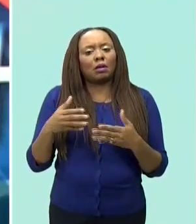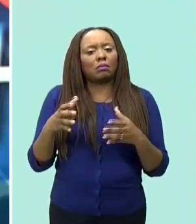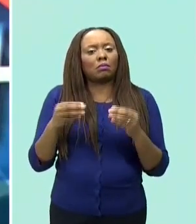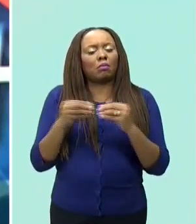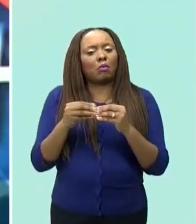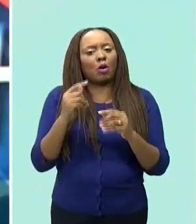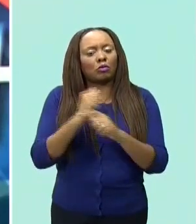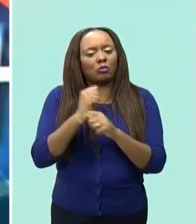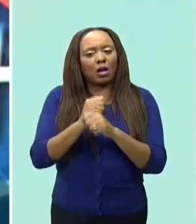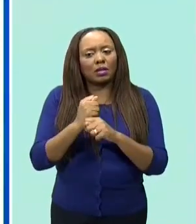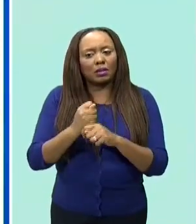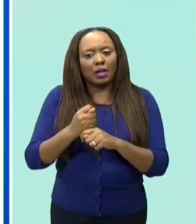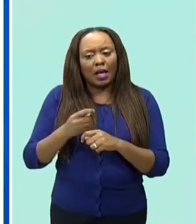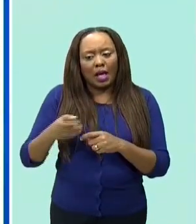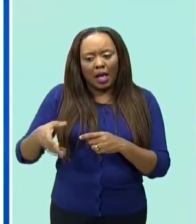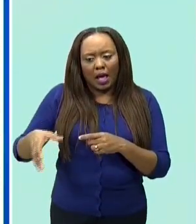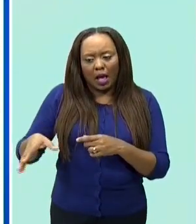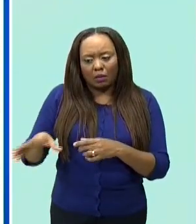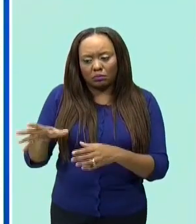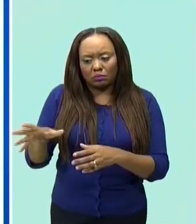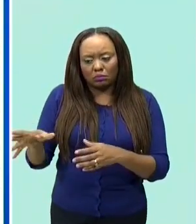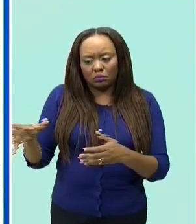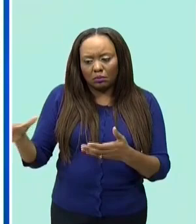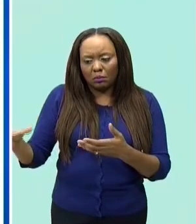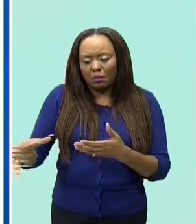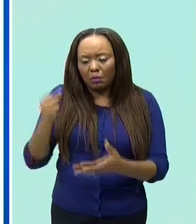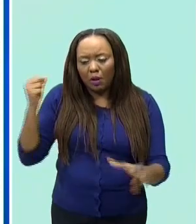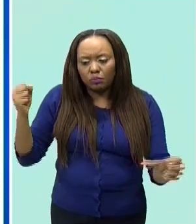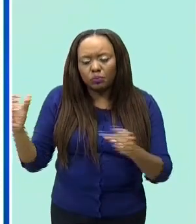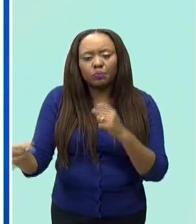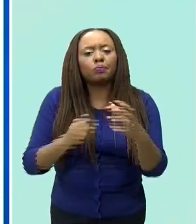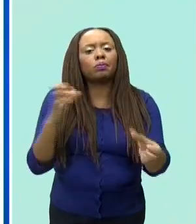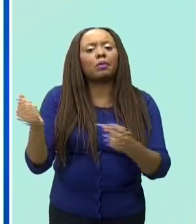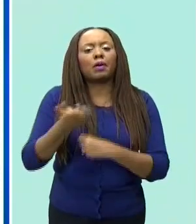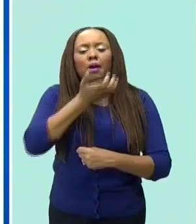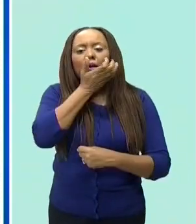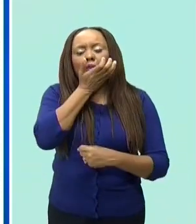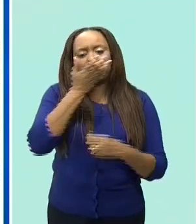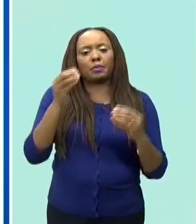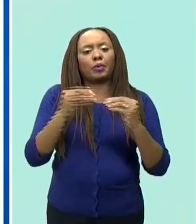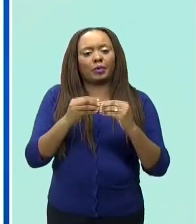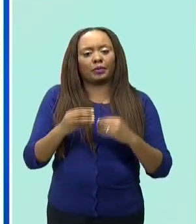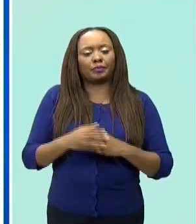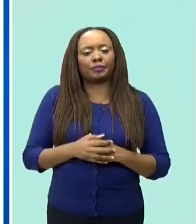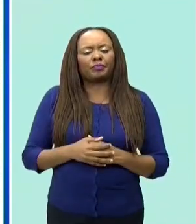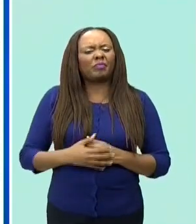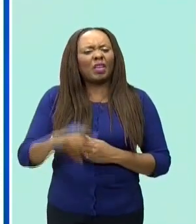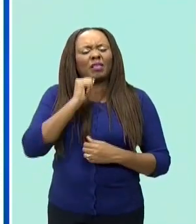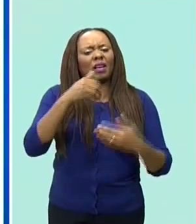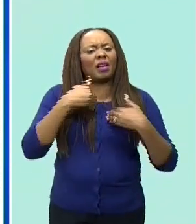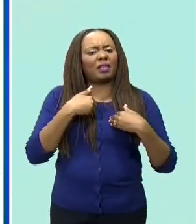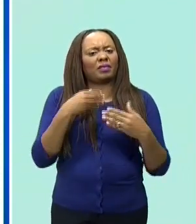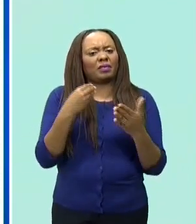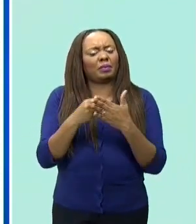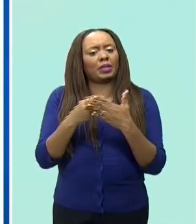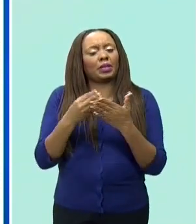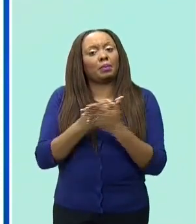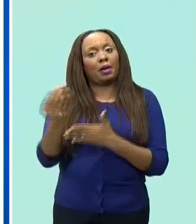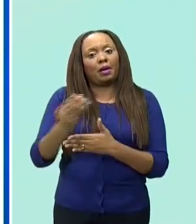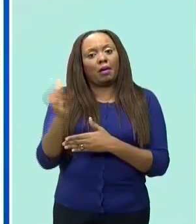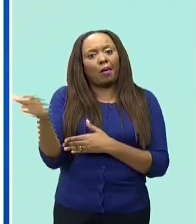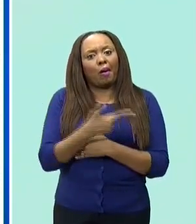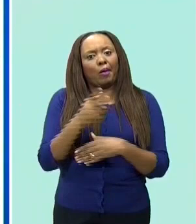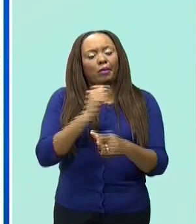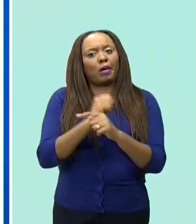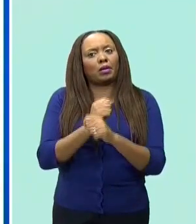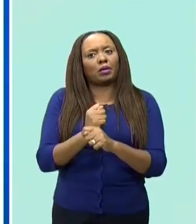be. We didn't have the money to buy all of the trucks one time, but as you know, in your personal lives,